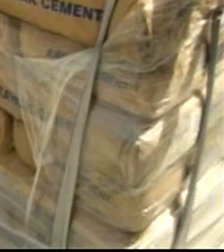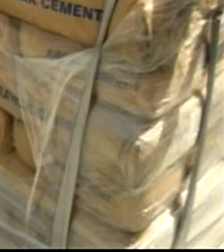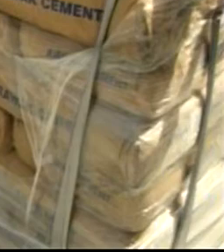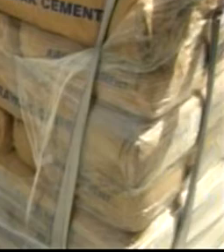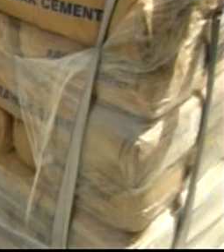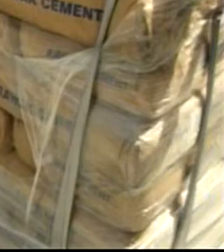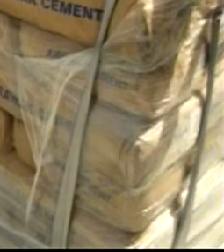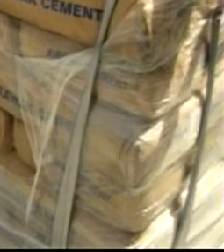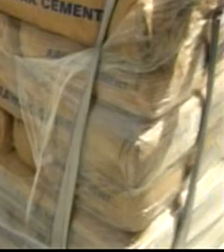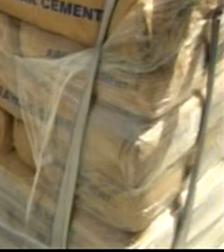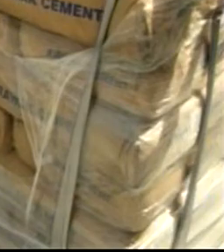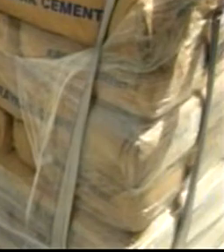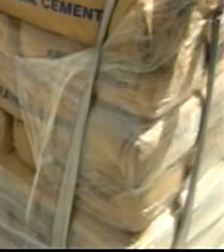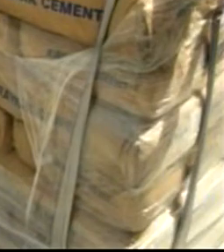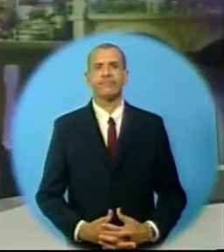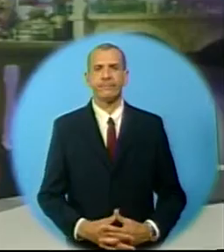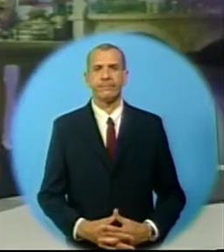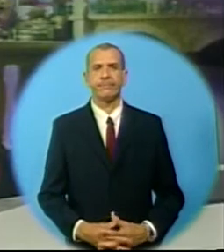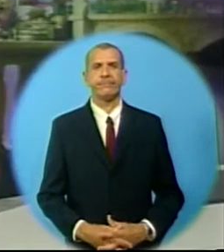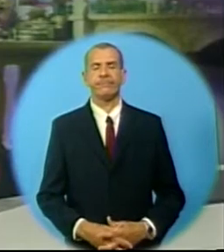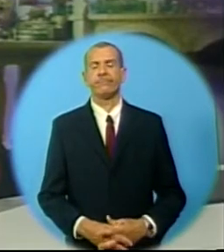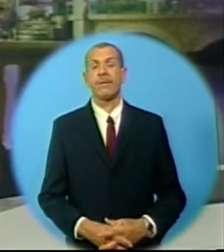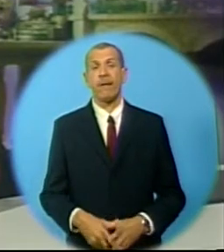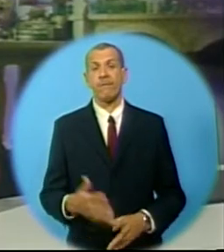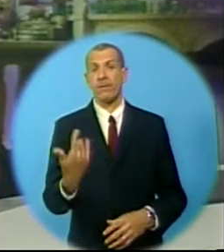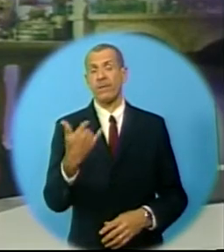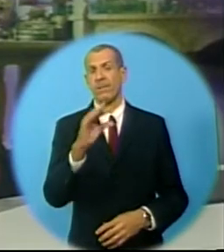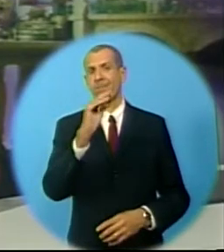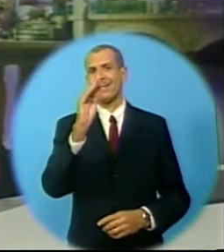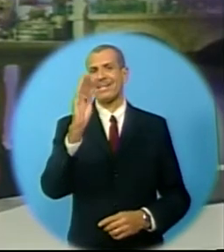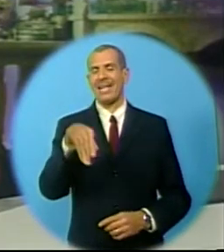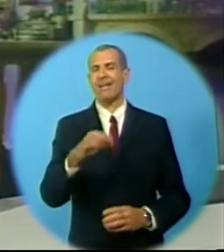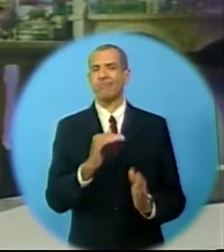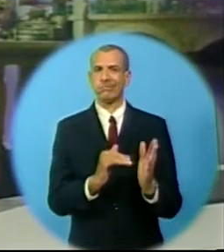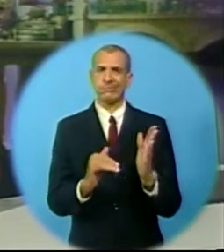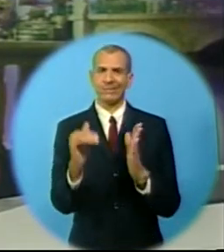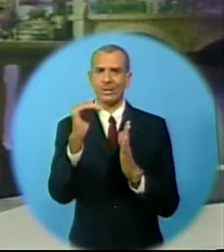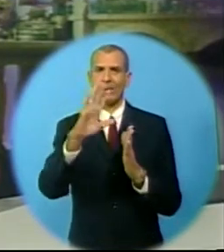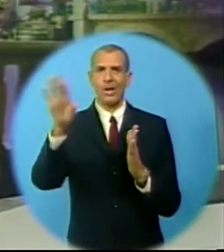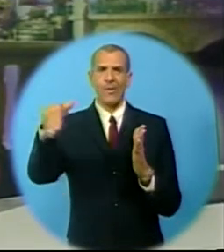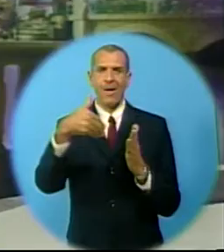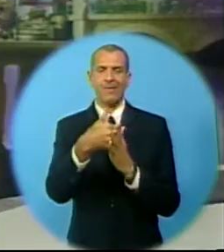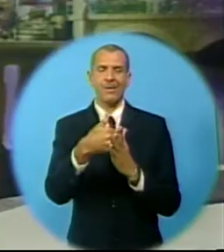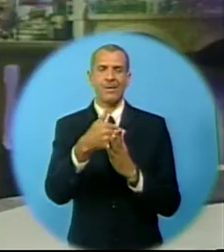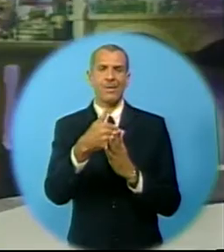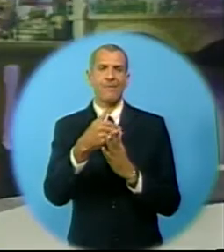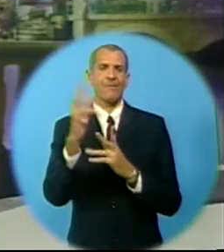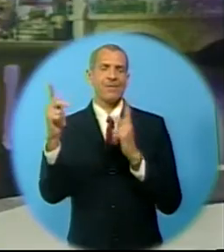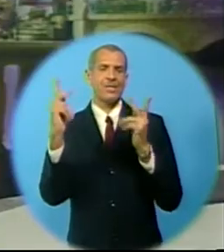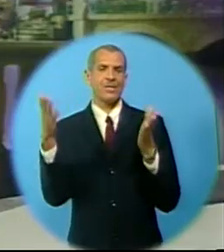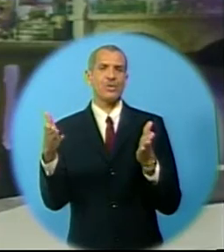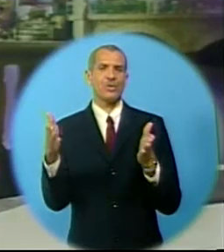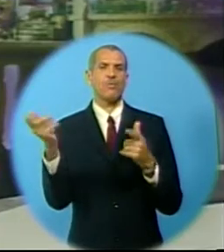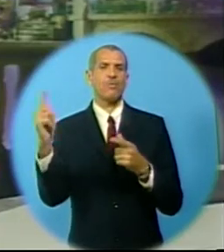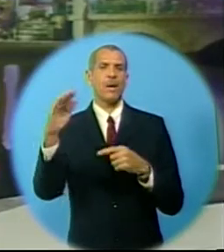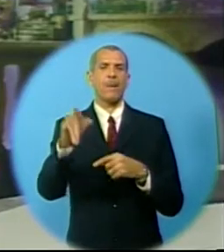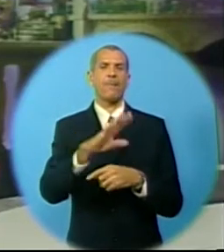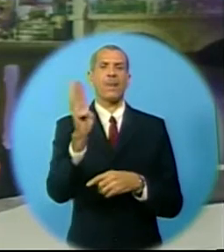Ryan Broom, CBC News. Well, a 15% increase in arrivals to Barbados has helped regional carrier